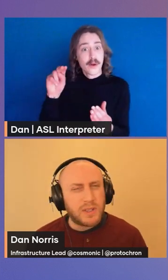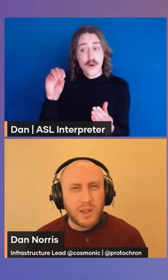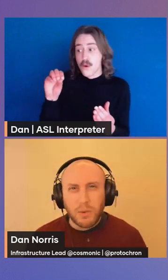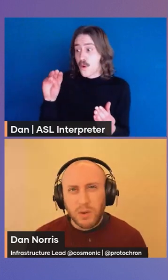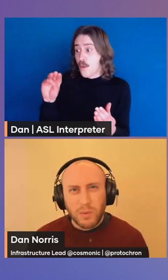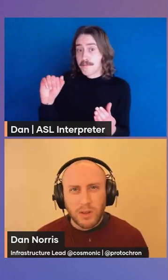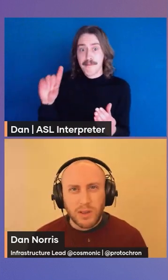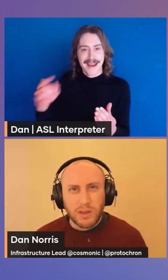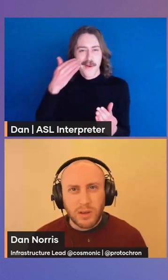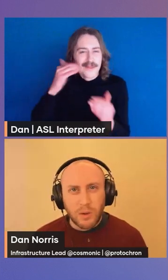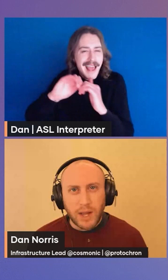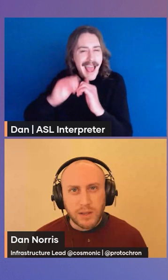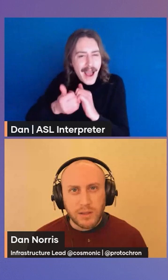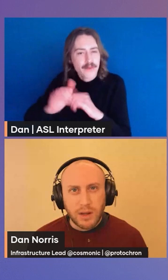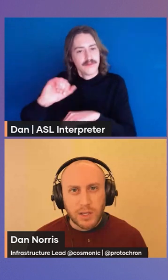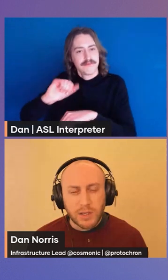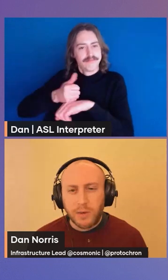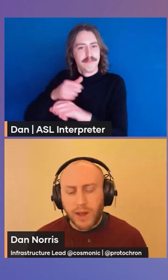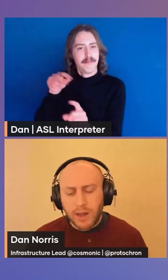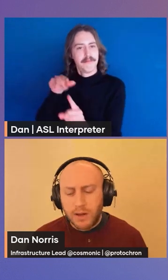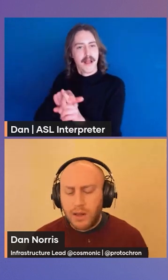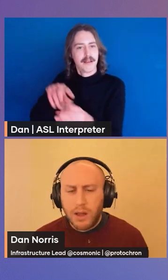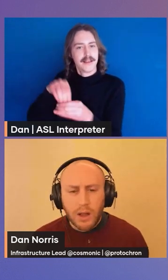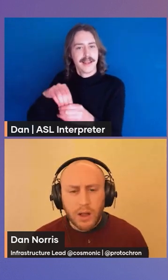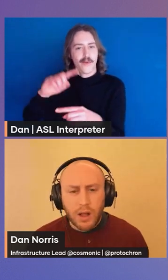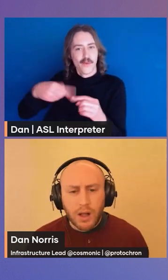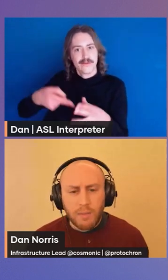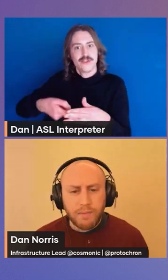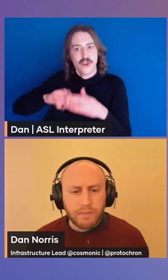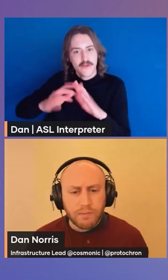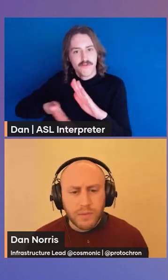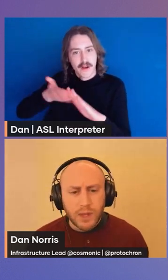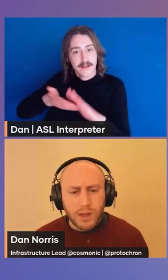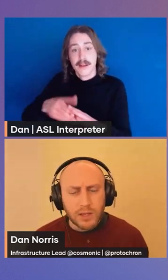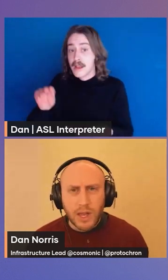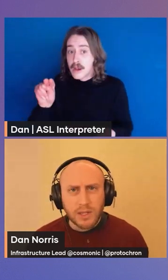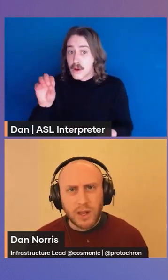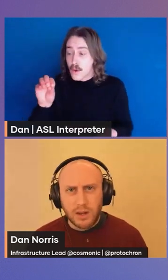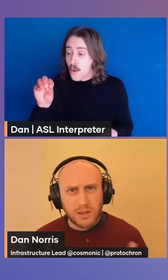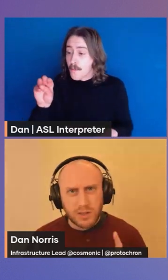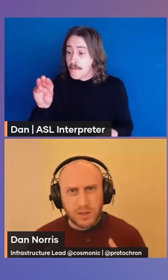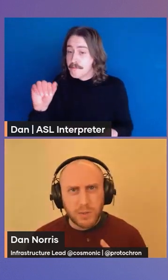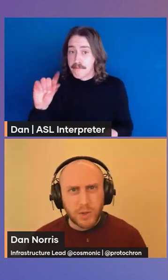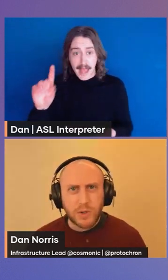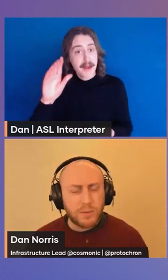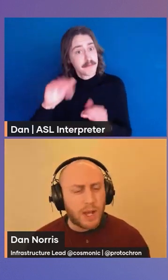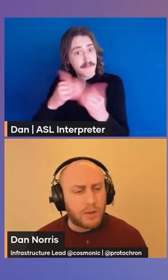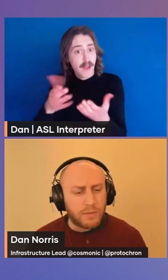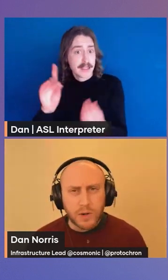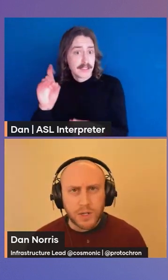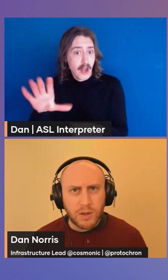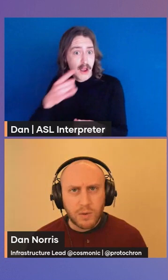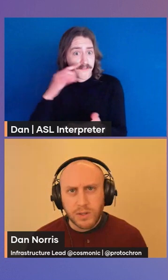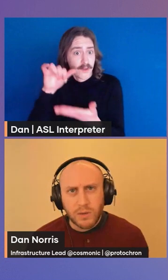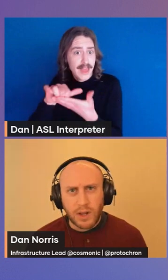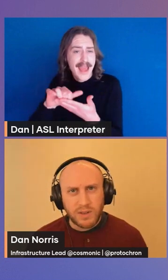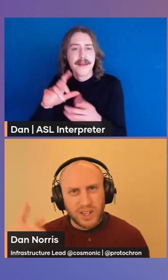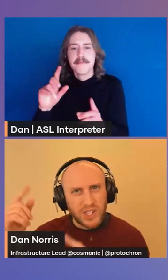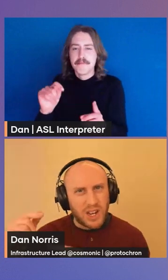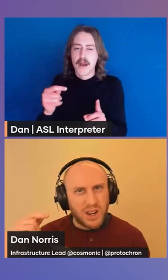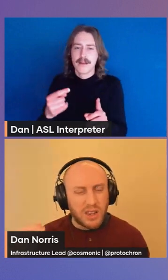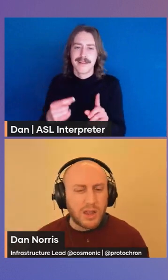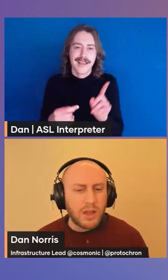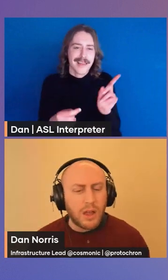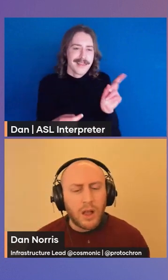This is similar to what the Nomad docs provide. In this case, it's a much more stripped down version though, because you don't have to like